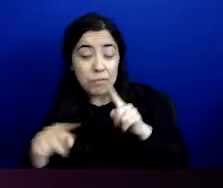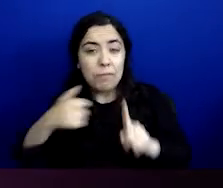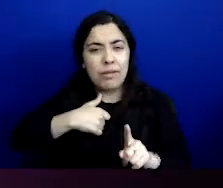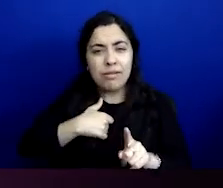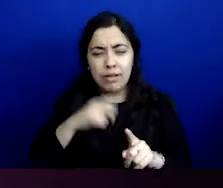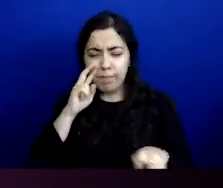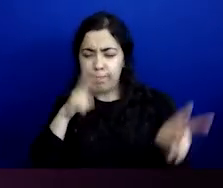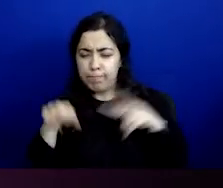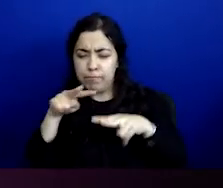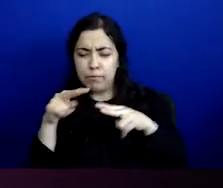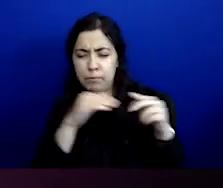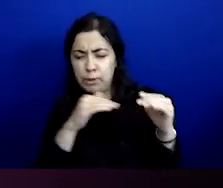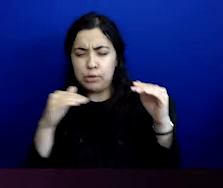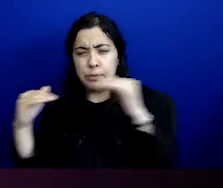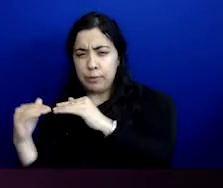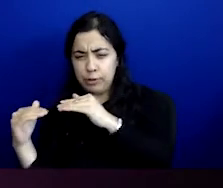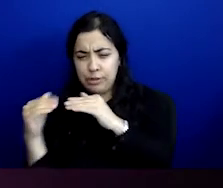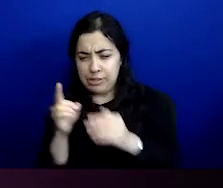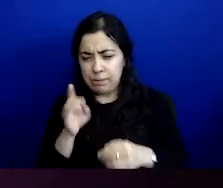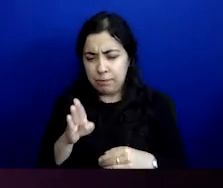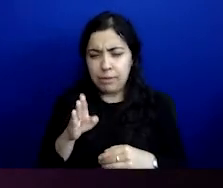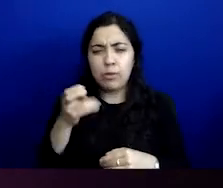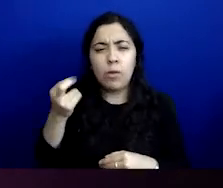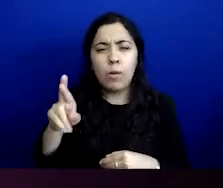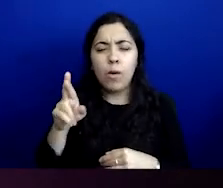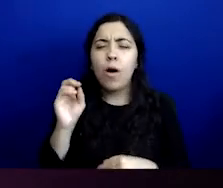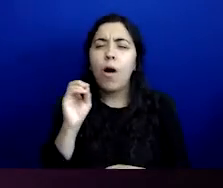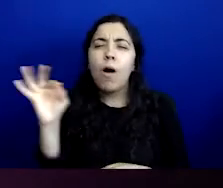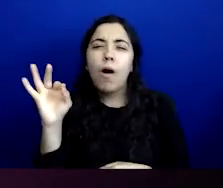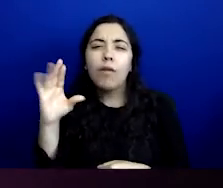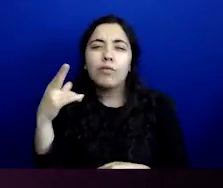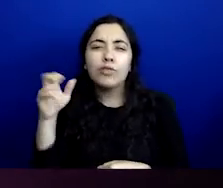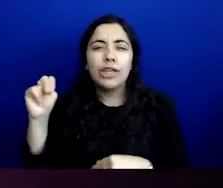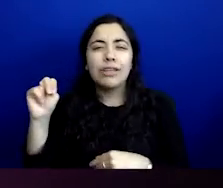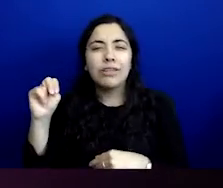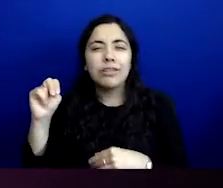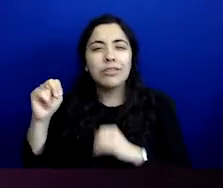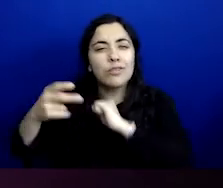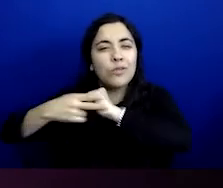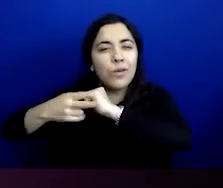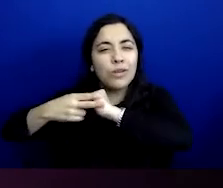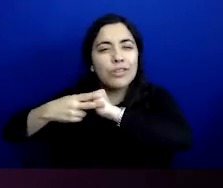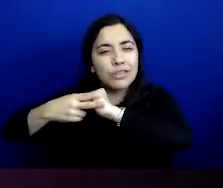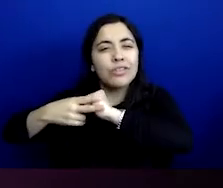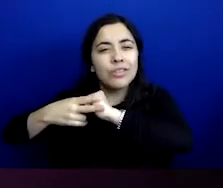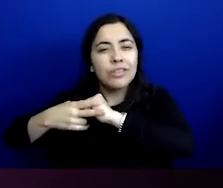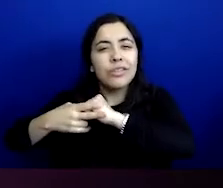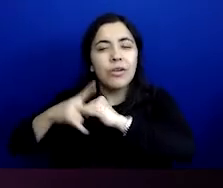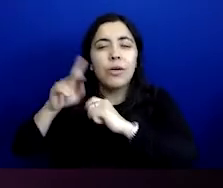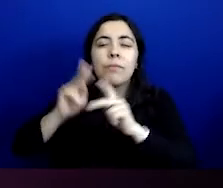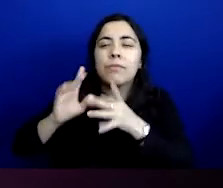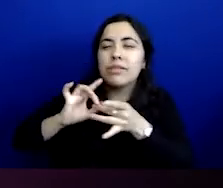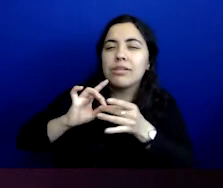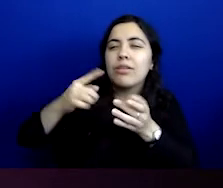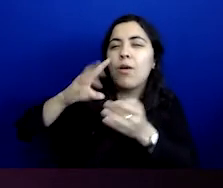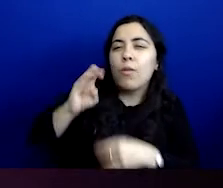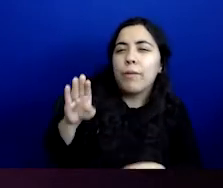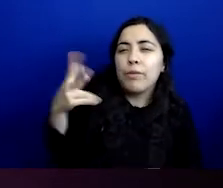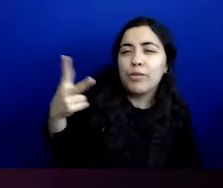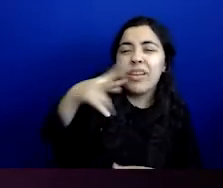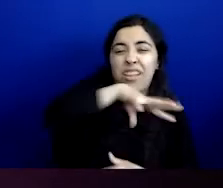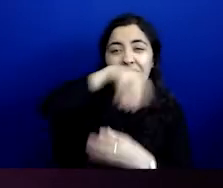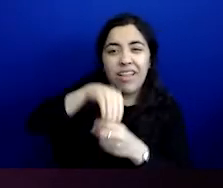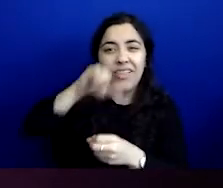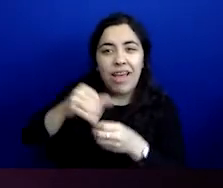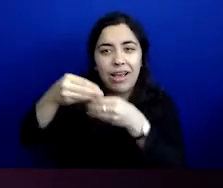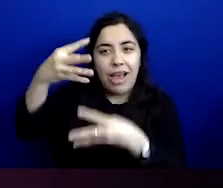peer-to-peer databases or what you might call off-chain storage when people talk about Web3 into this category. So to